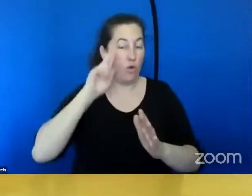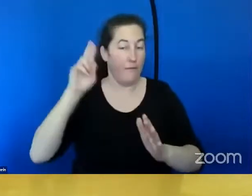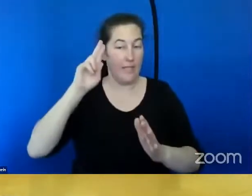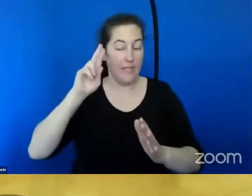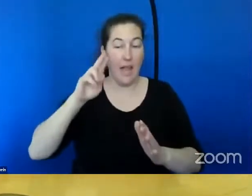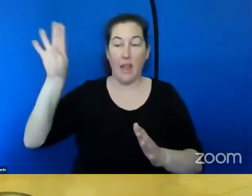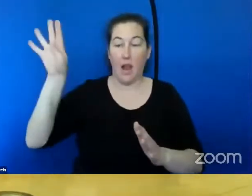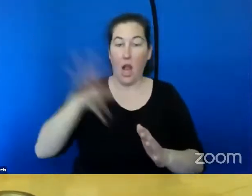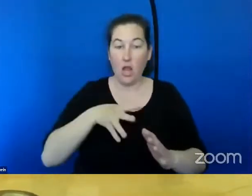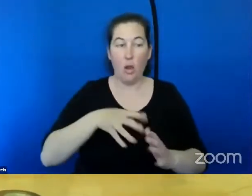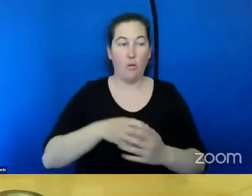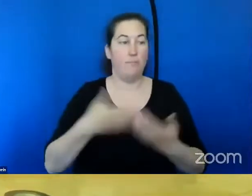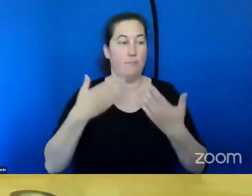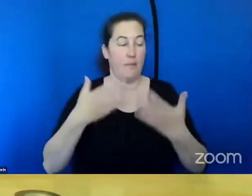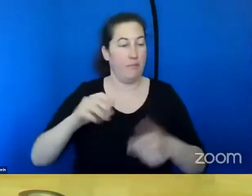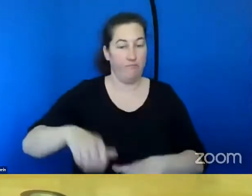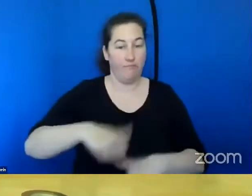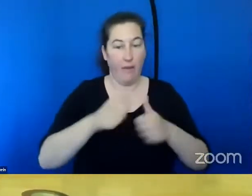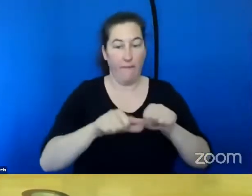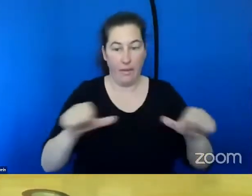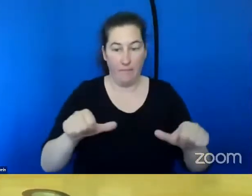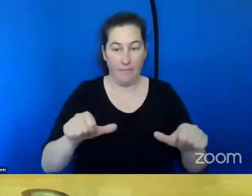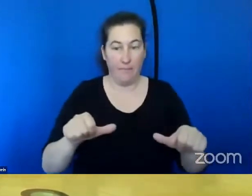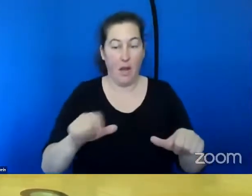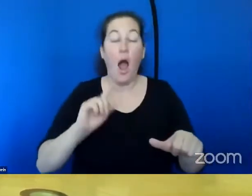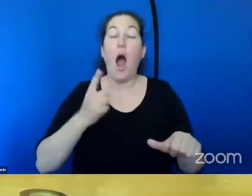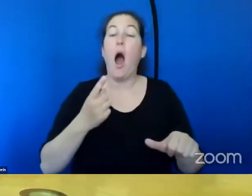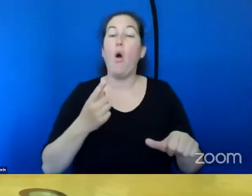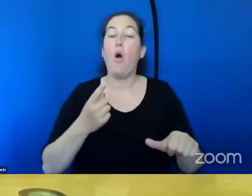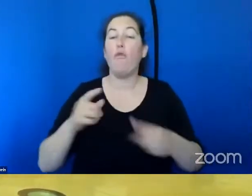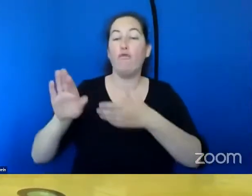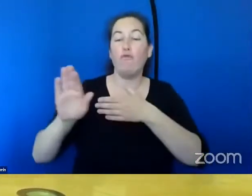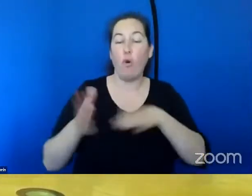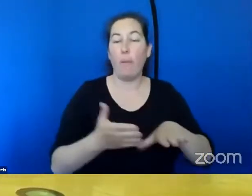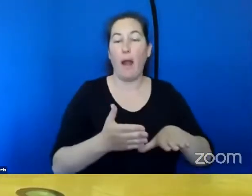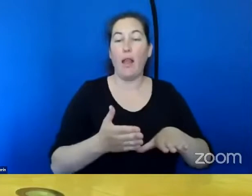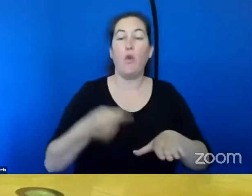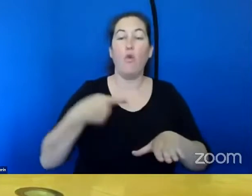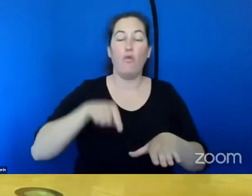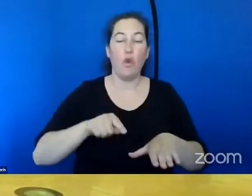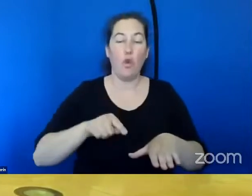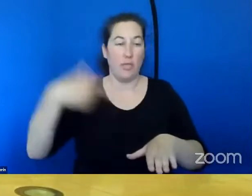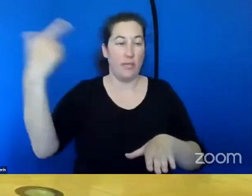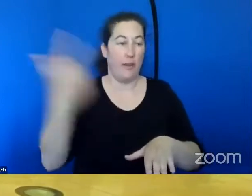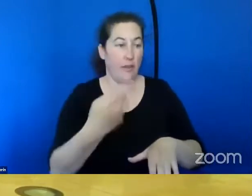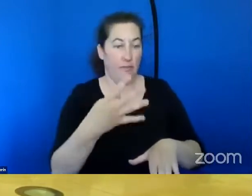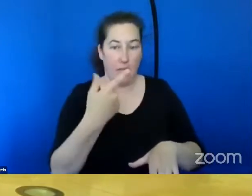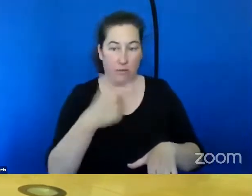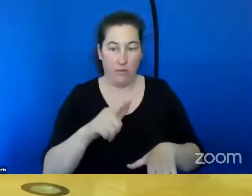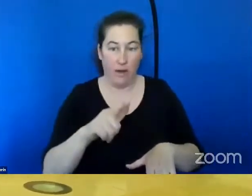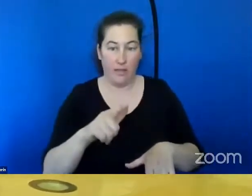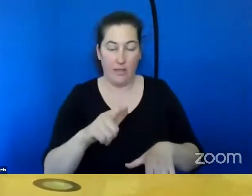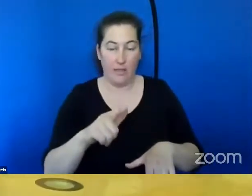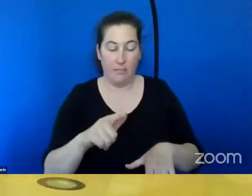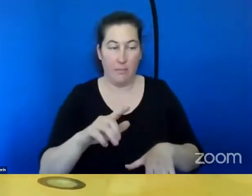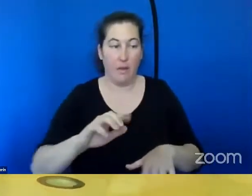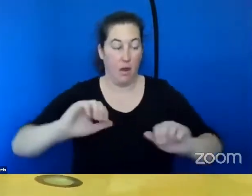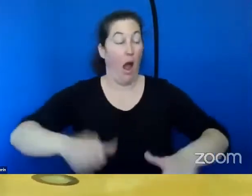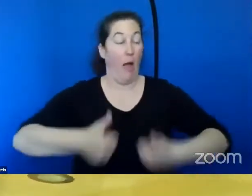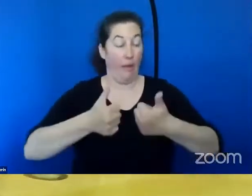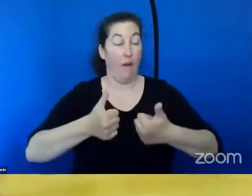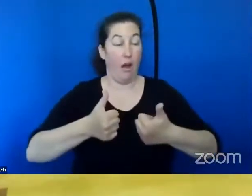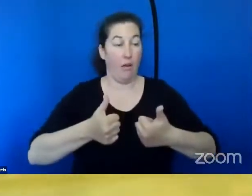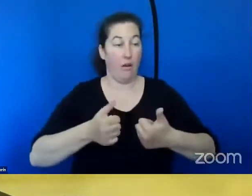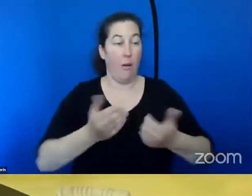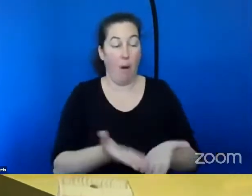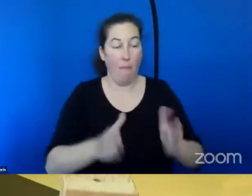marble in under 10 seconds. Got to get it Steadied. Oh, it doesn't want to stay now. He's